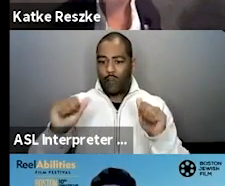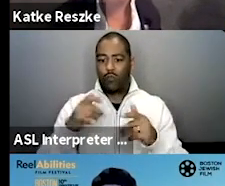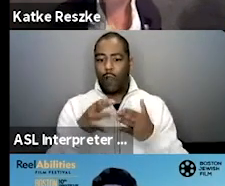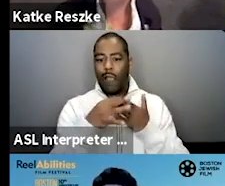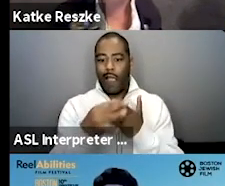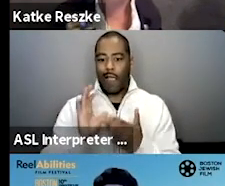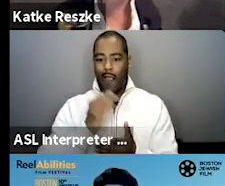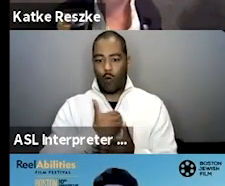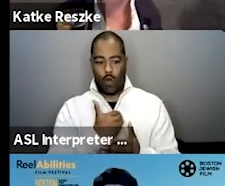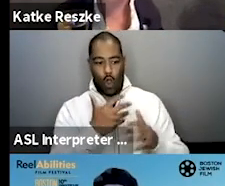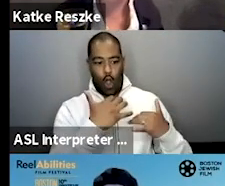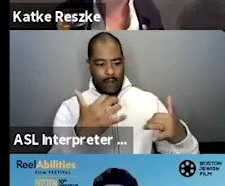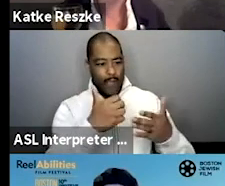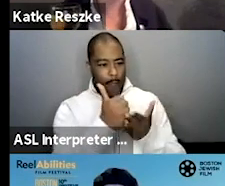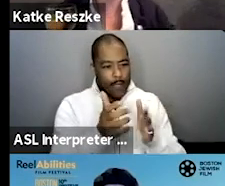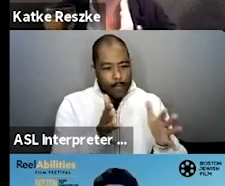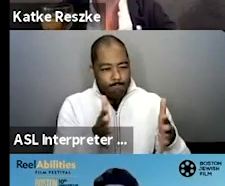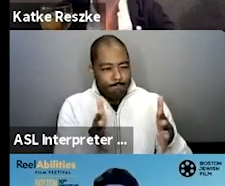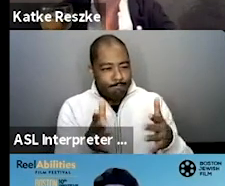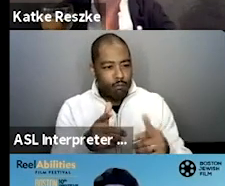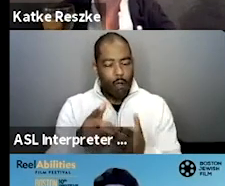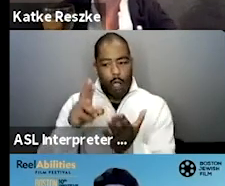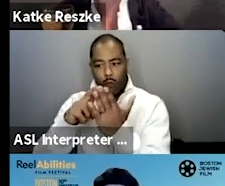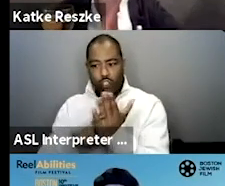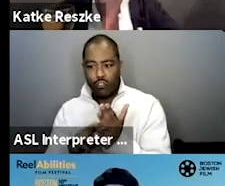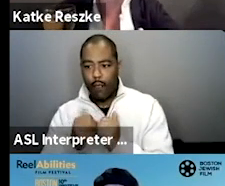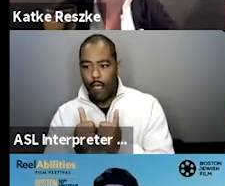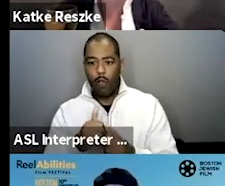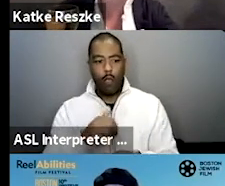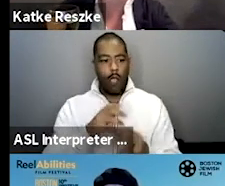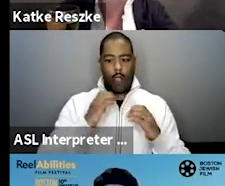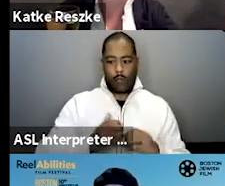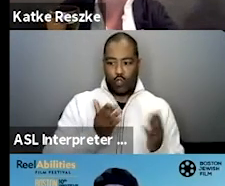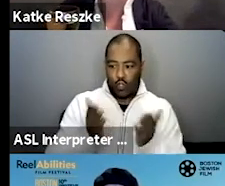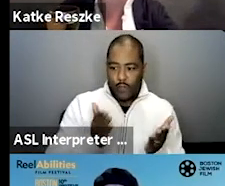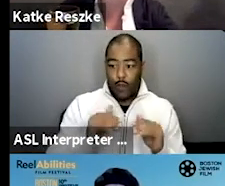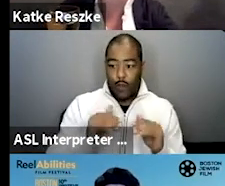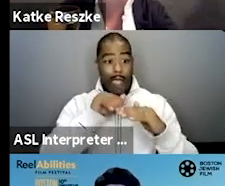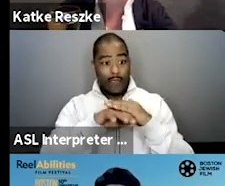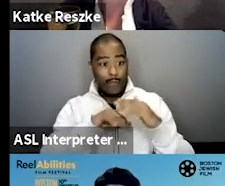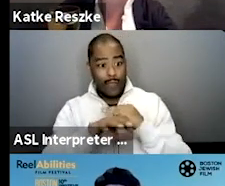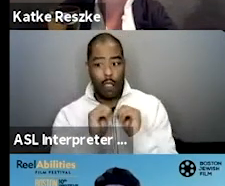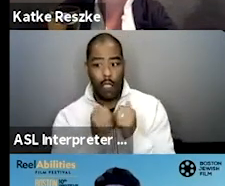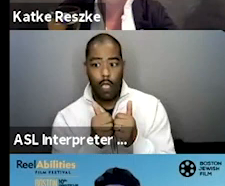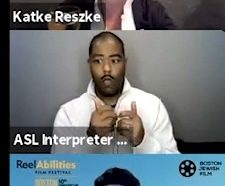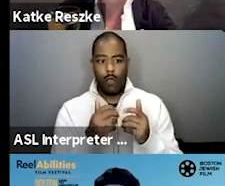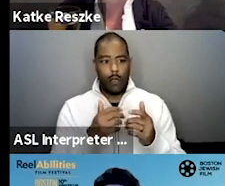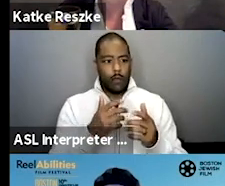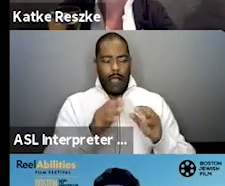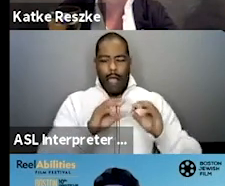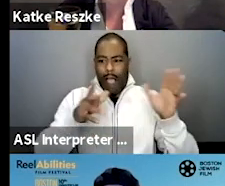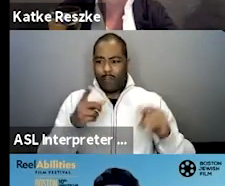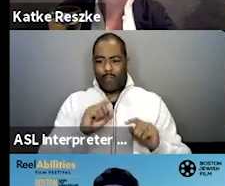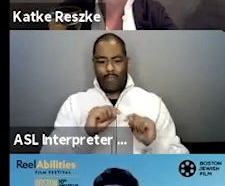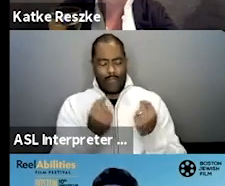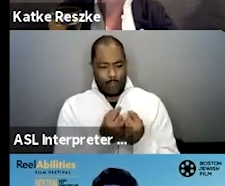registration steps, provide customer service, and include the accessibility components were evident, and I'm so proud and grateful for